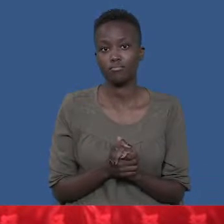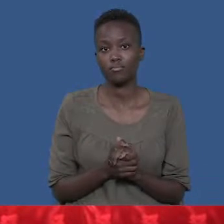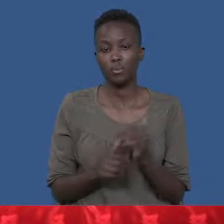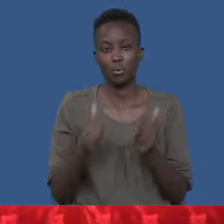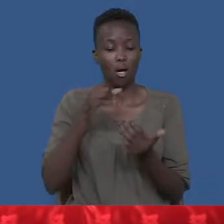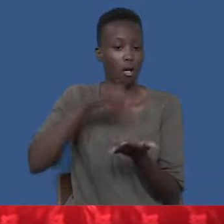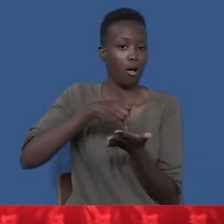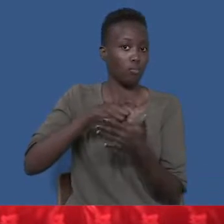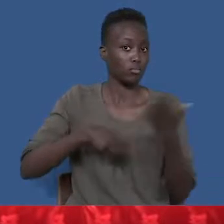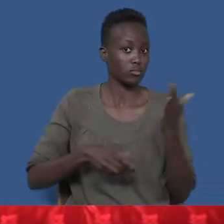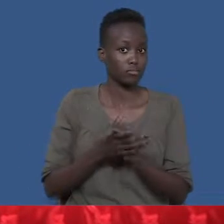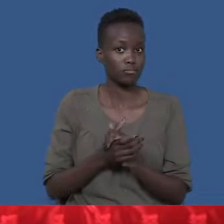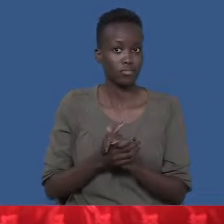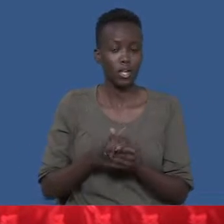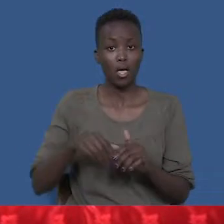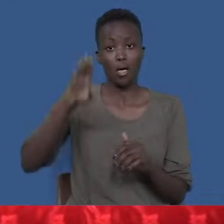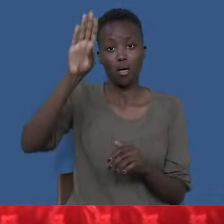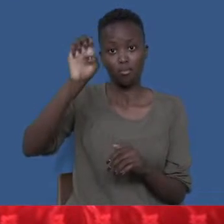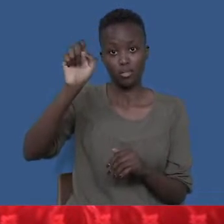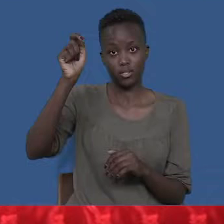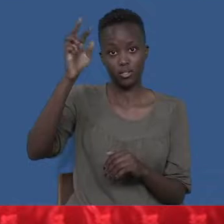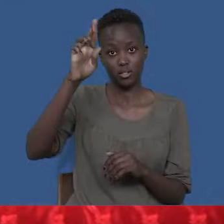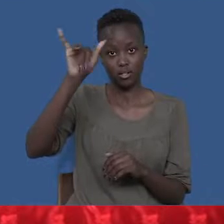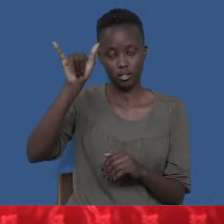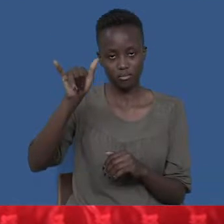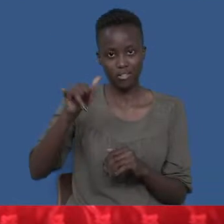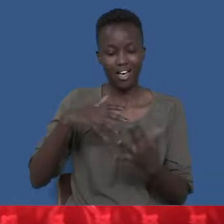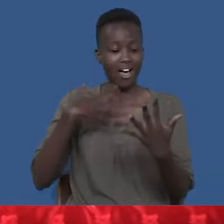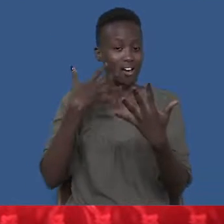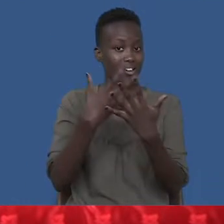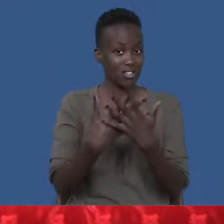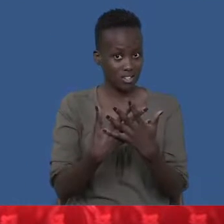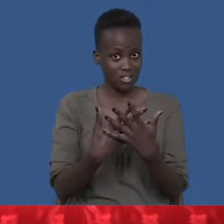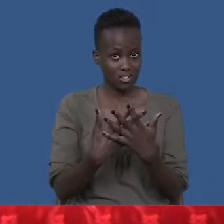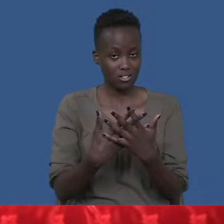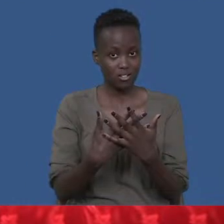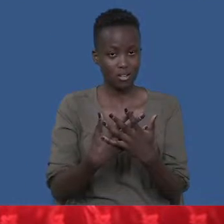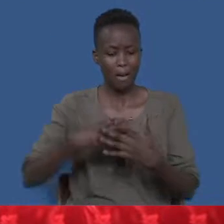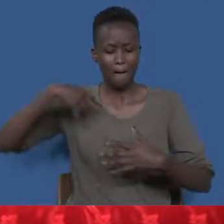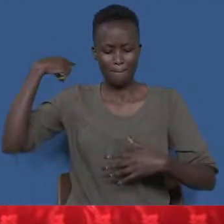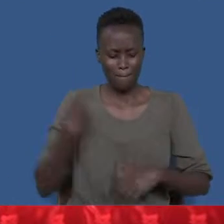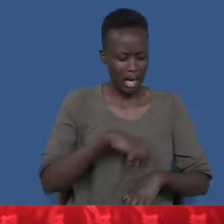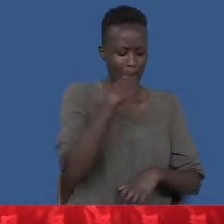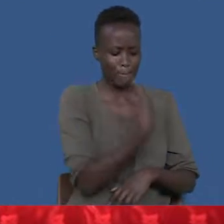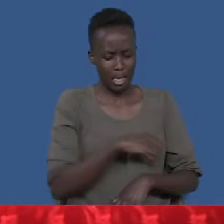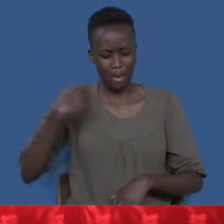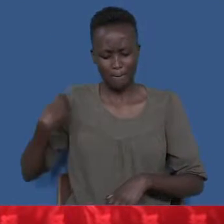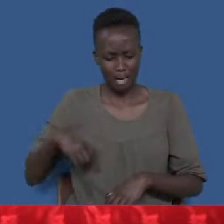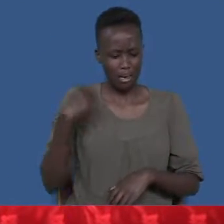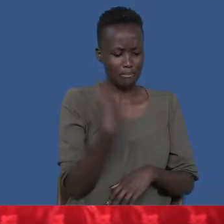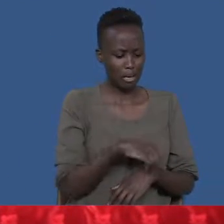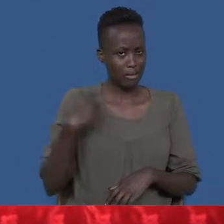which include being betrayed, being arrested, being flogged, being